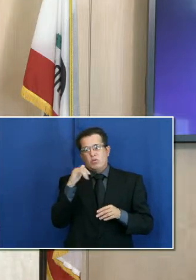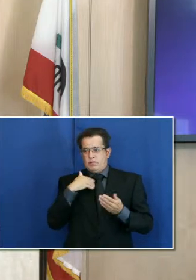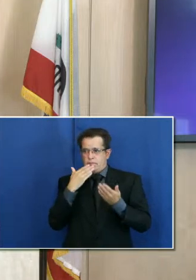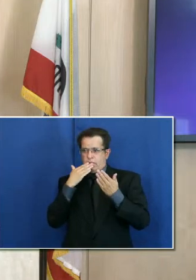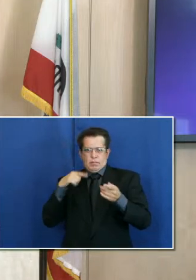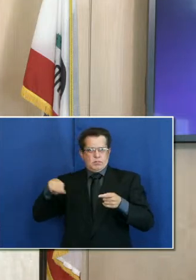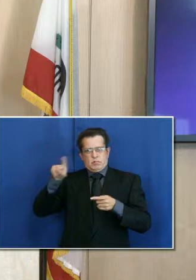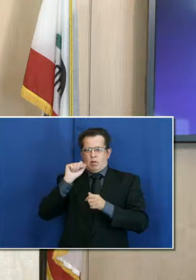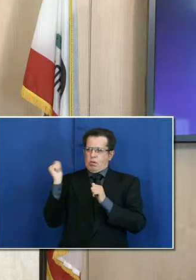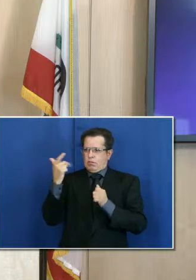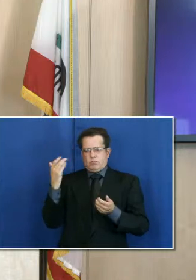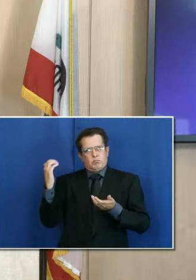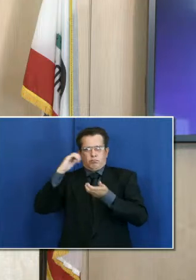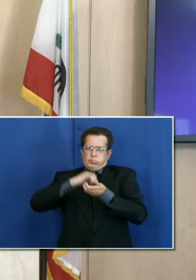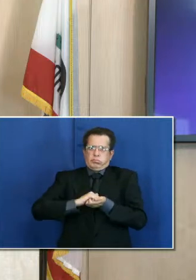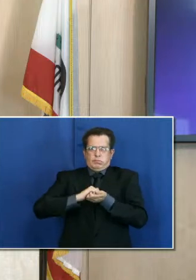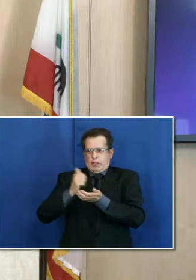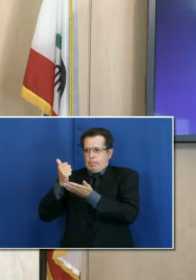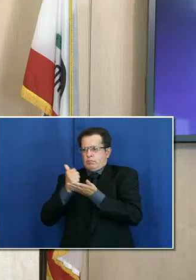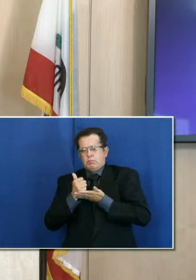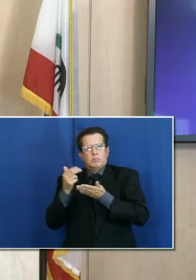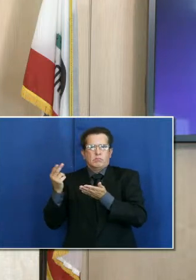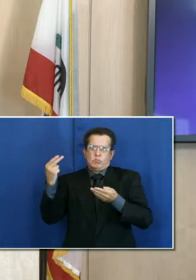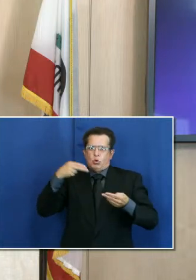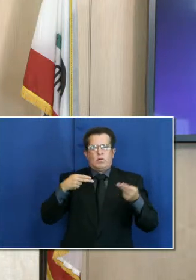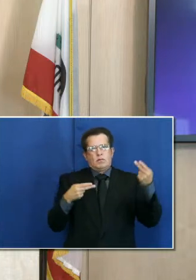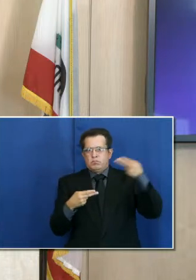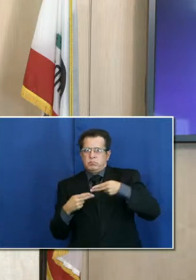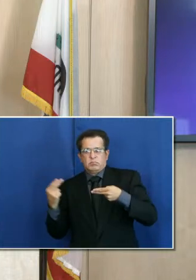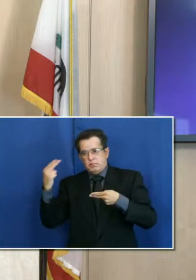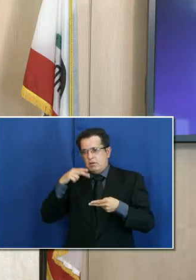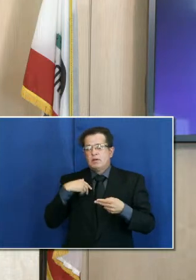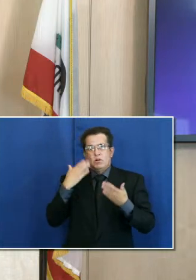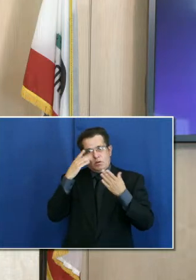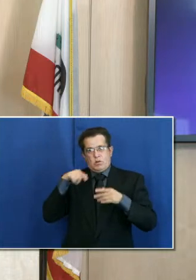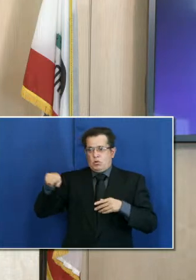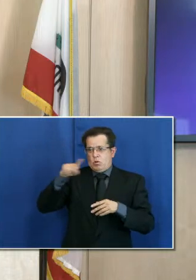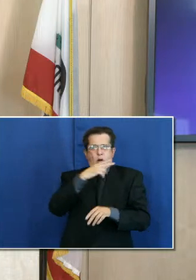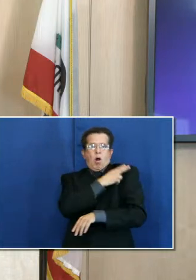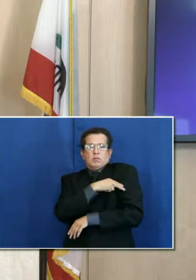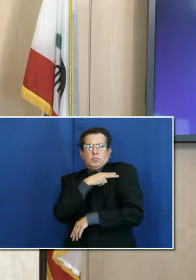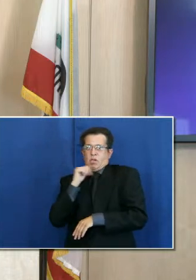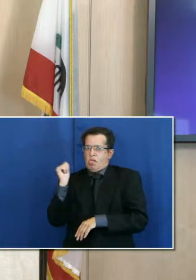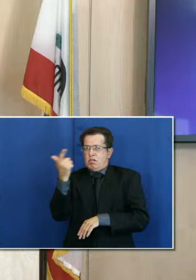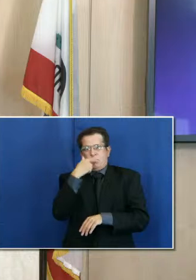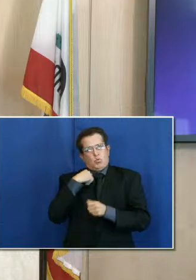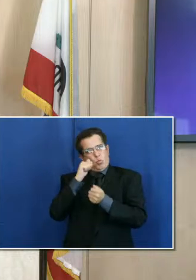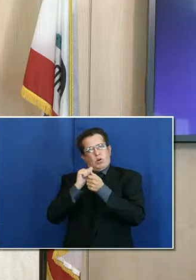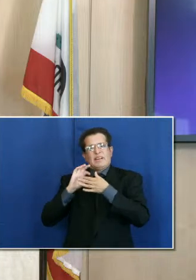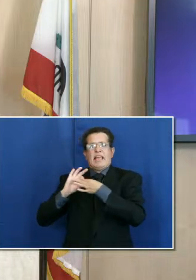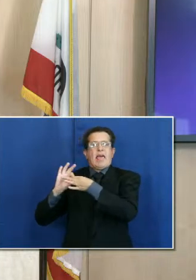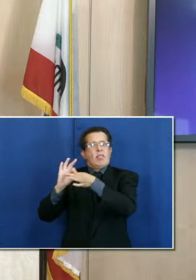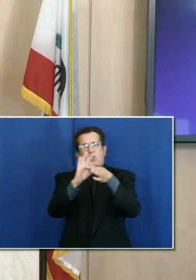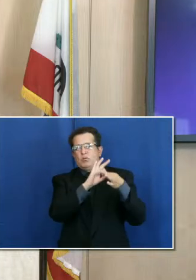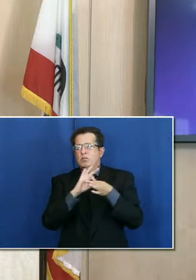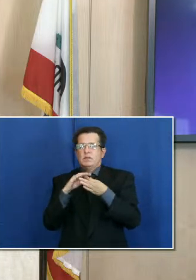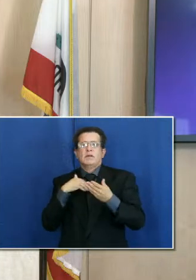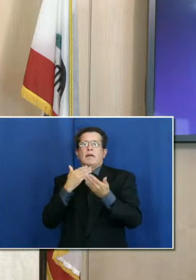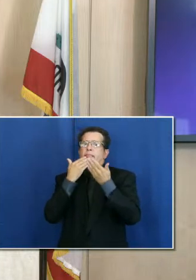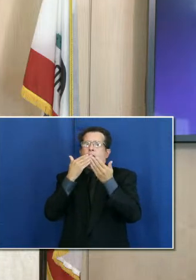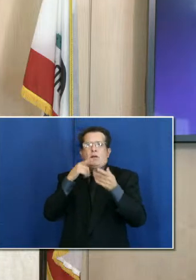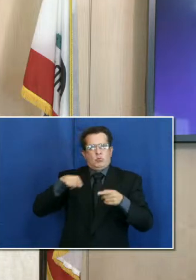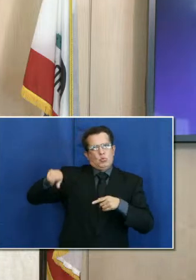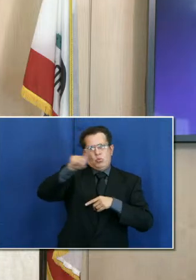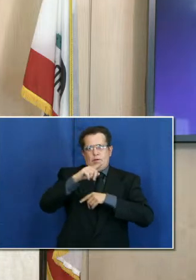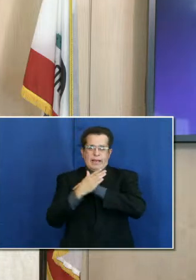and collaborating. I think it's important for the community to know your healthcare systems are working together. I'd like to thank the county and our other public